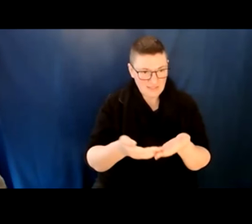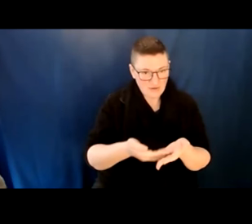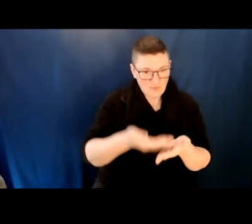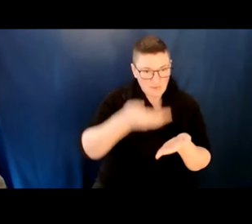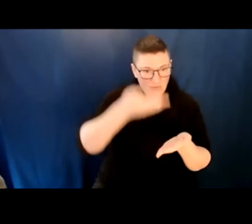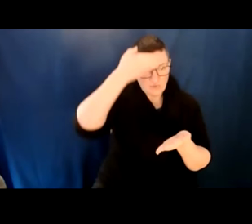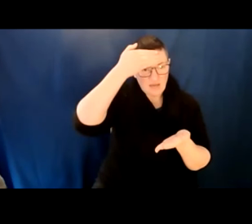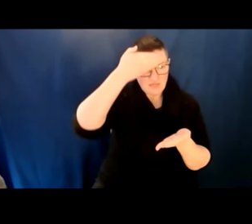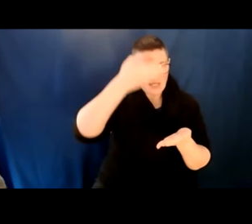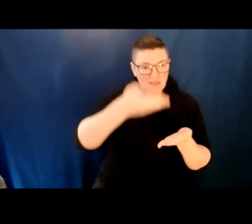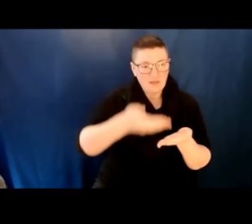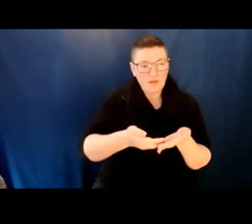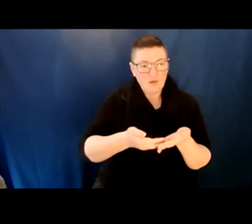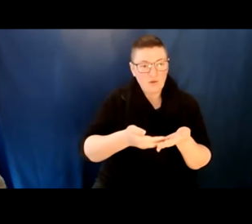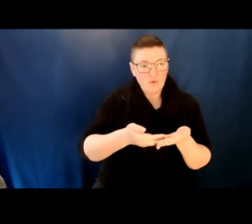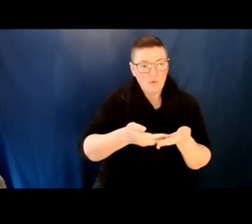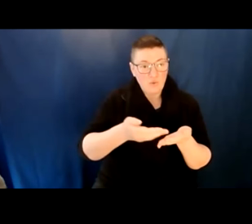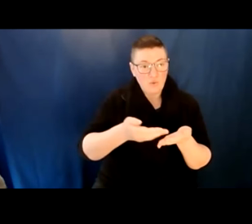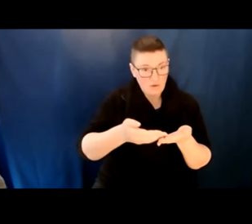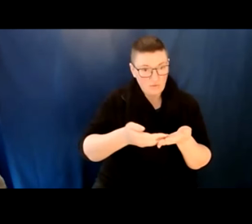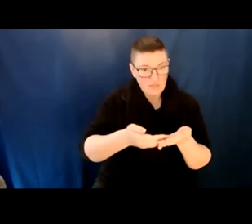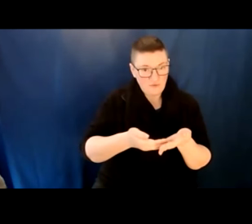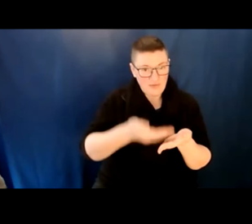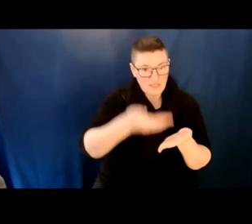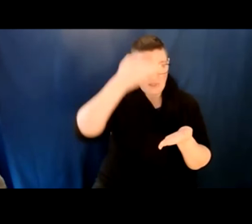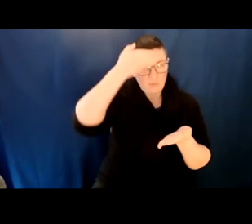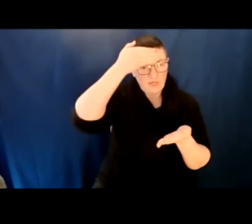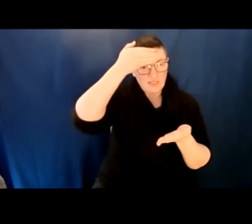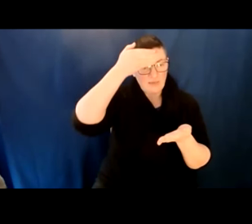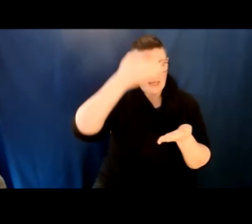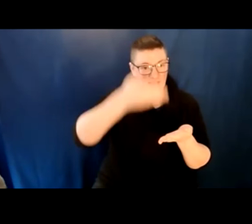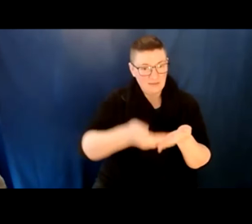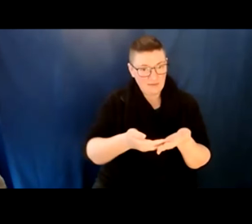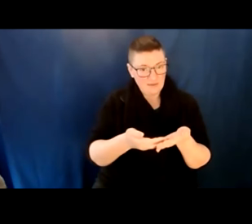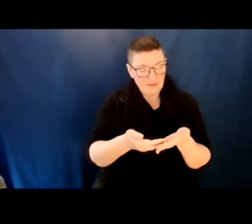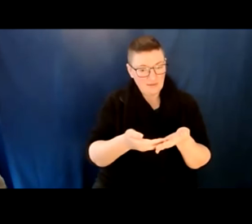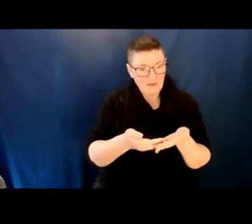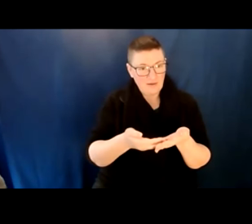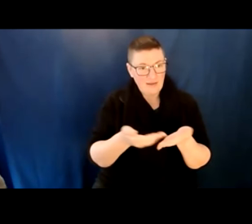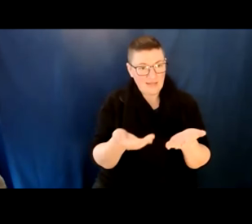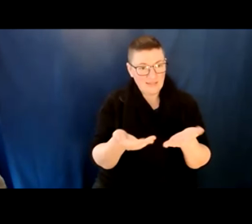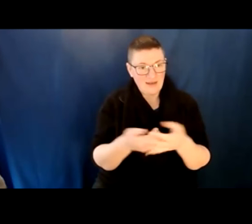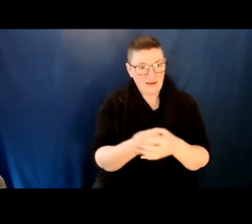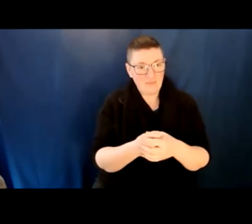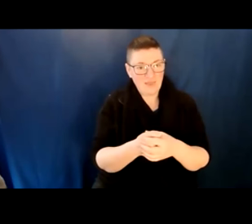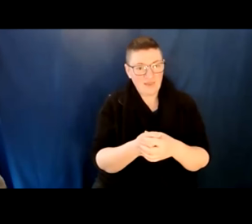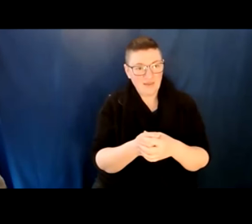represents containers being put into an object or information being put into the mind.